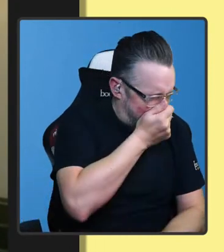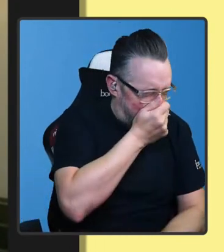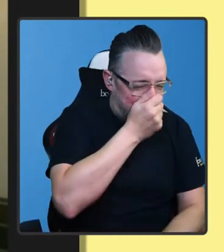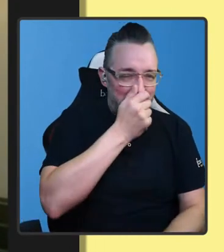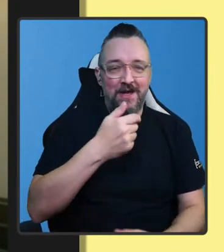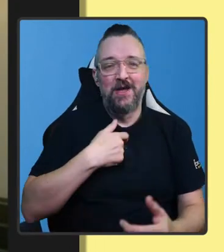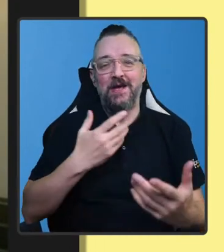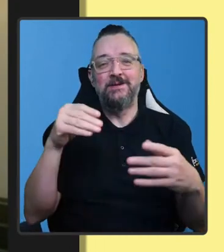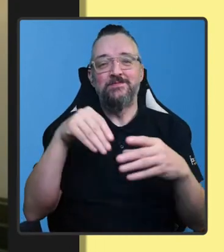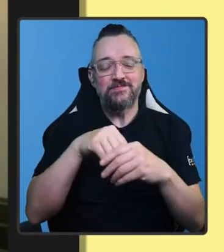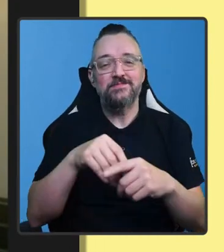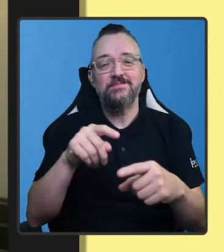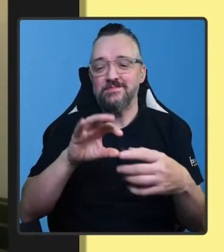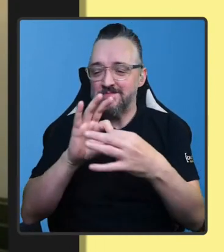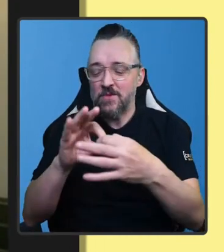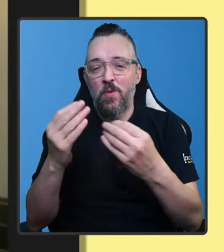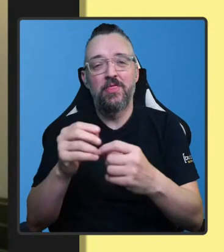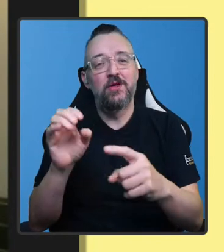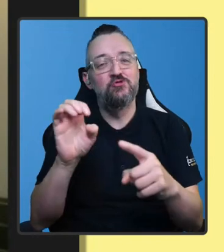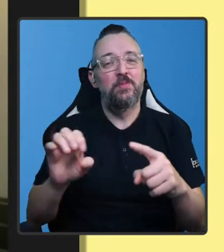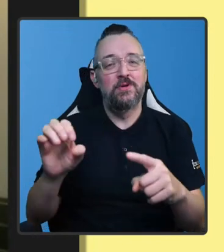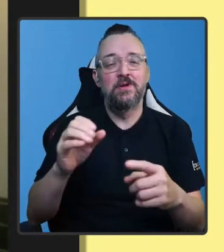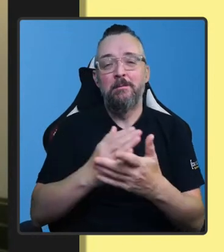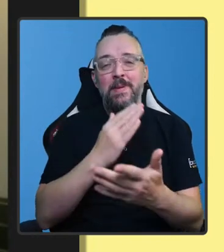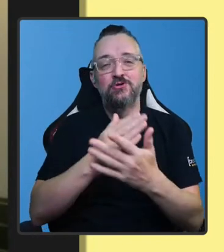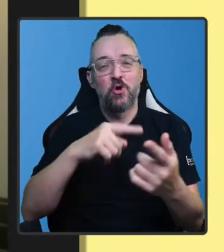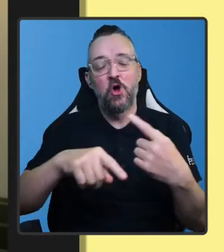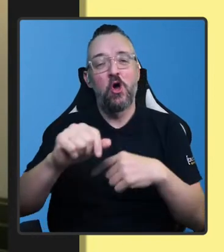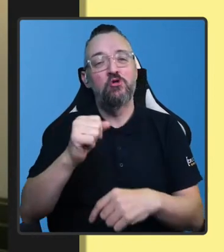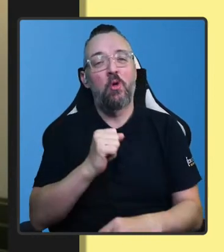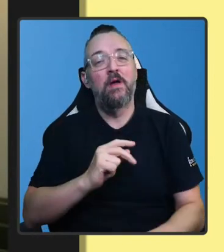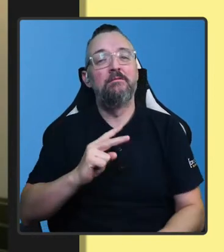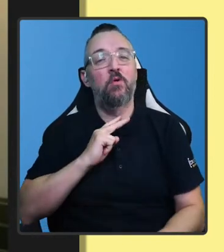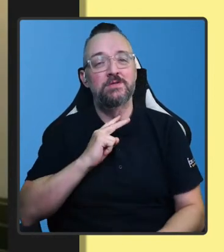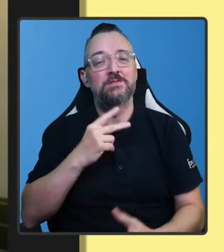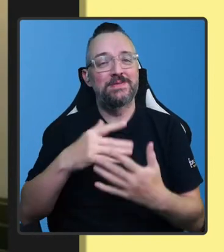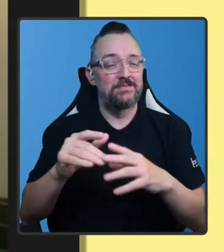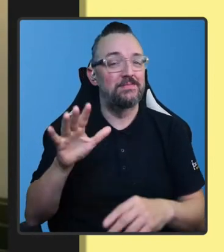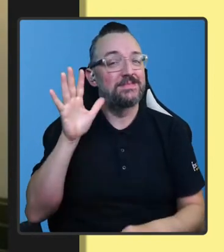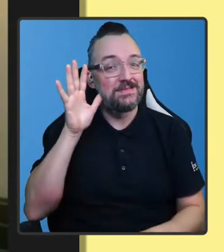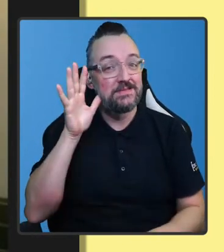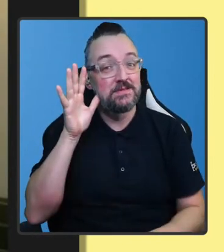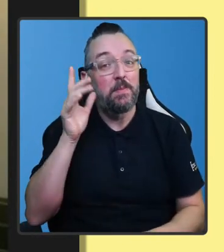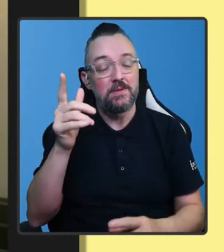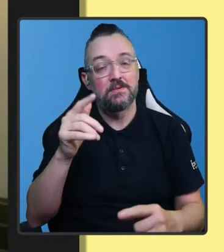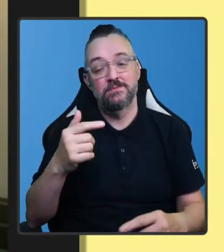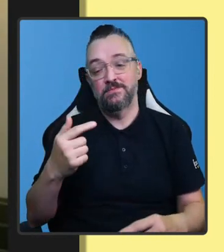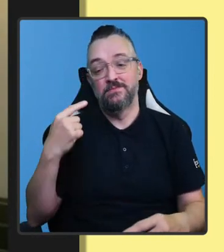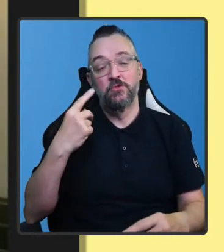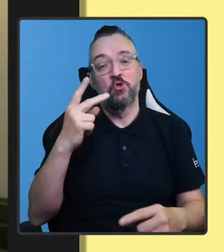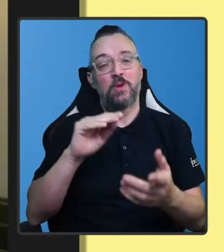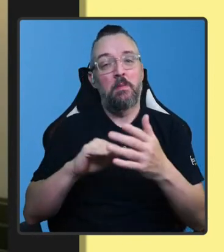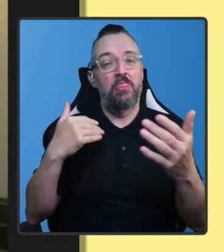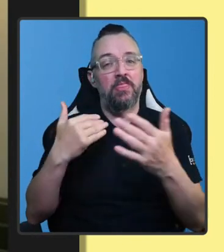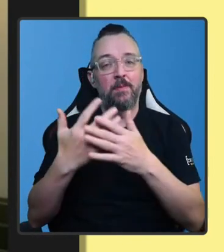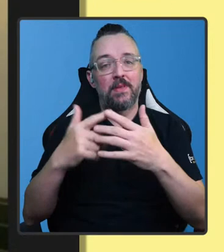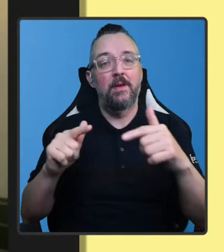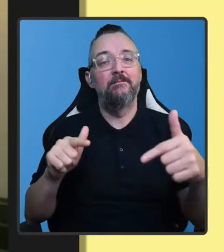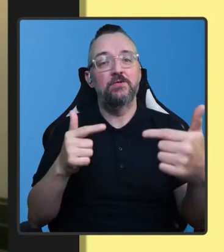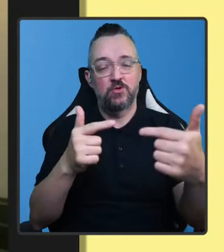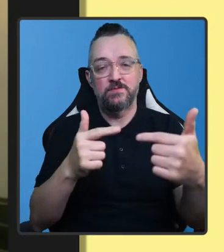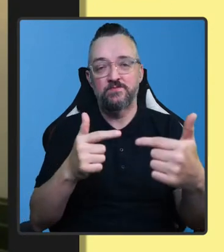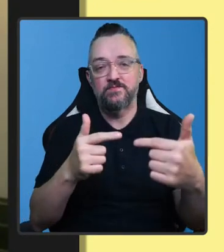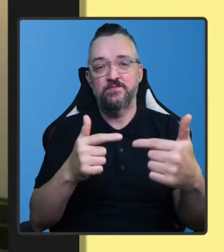EU to ensure Scotland's voice is heard. Virtually, of course, the last 20 months, with journalists in the